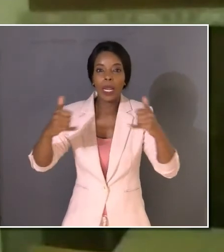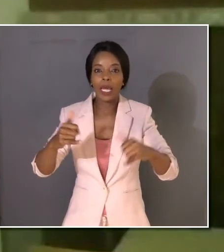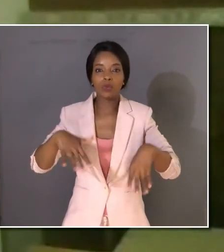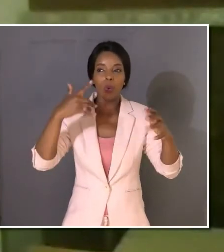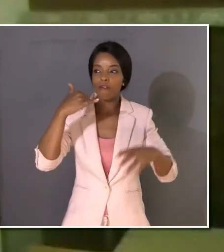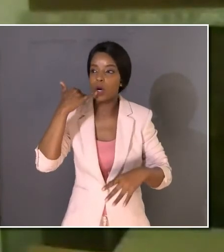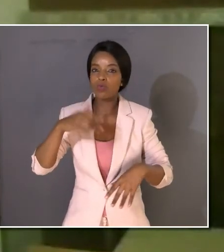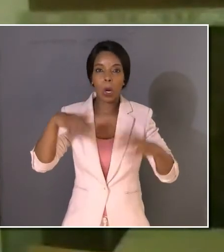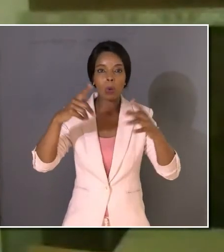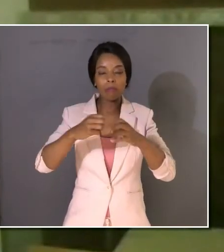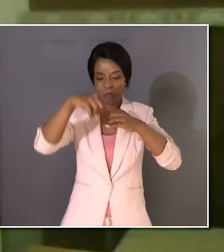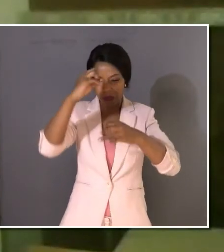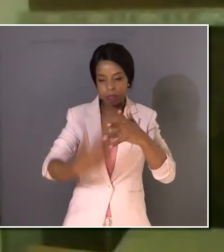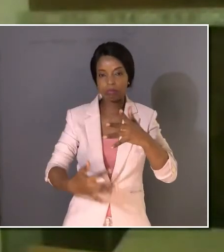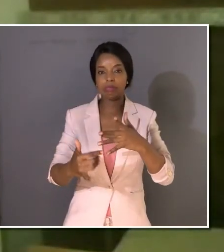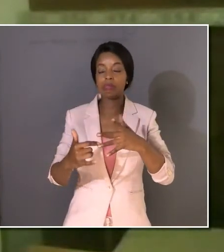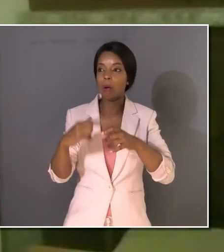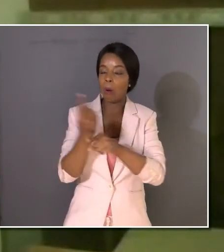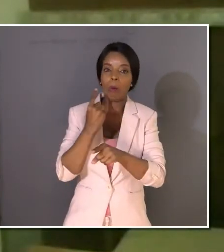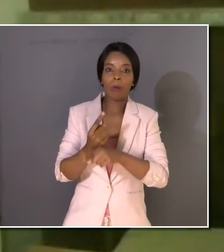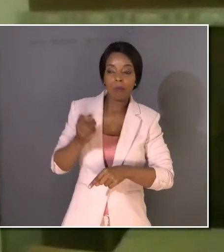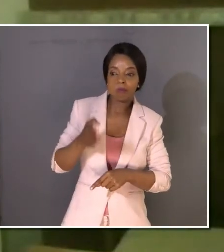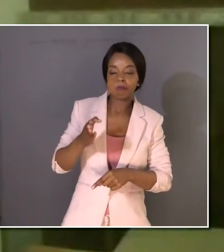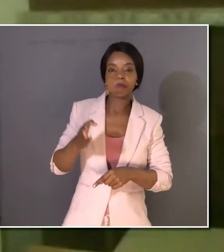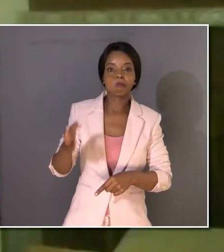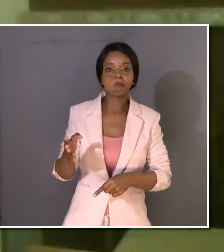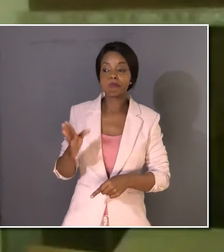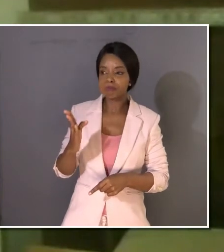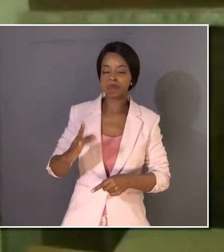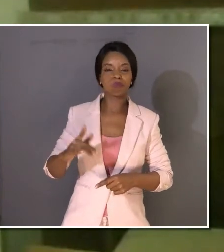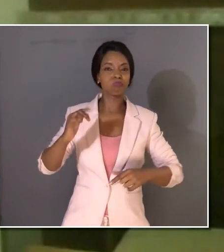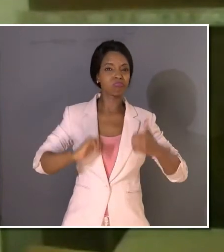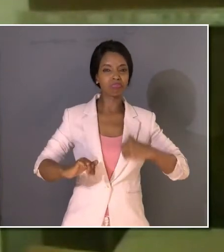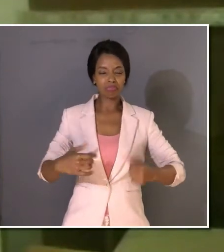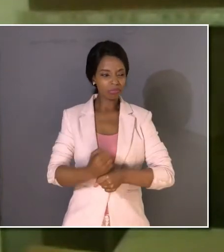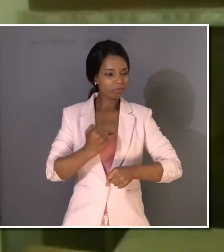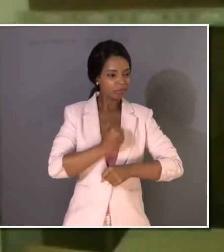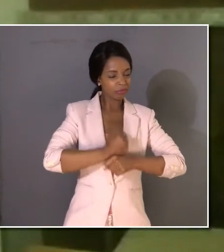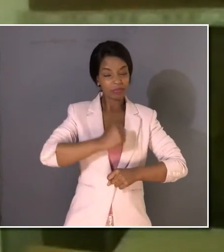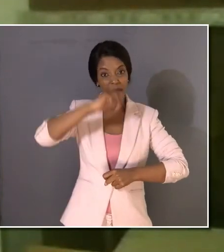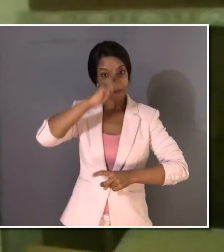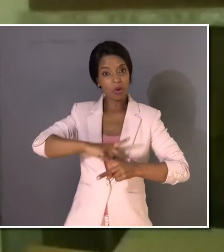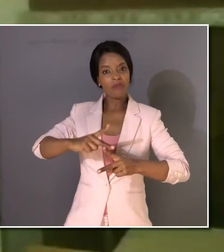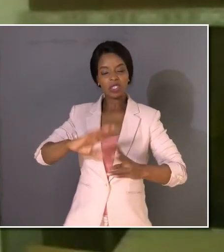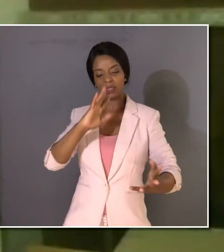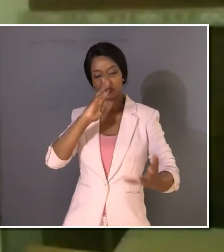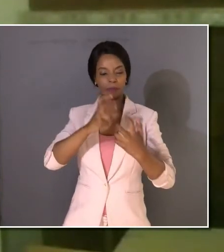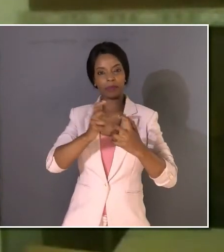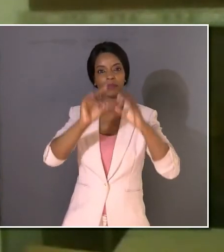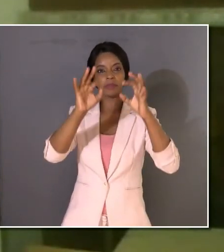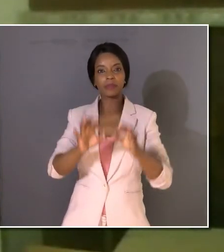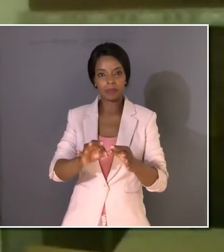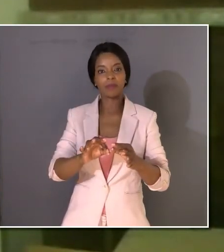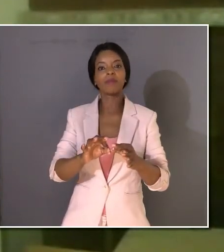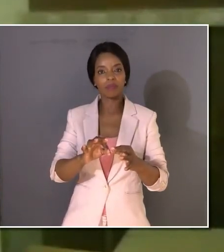well done to all of you. You've acted like complete professionals and pulled together an extraordinary event. Ntando and